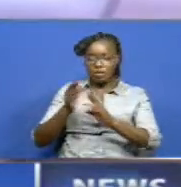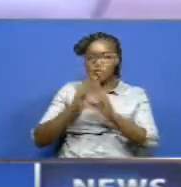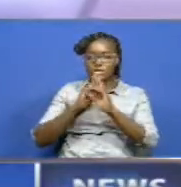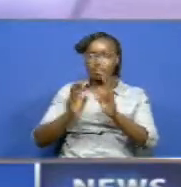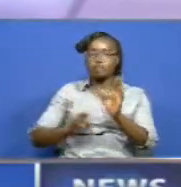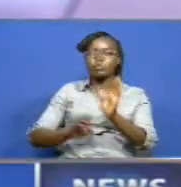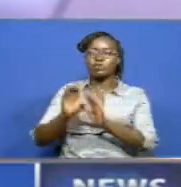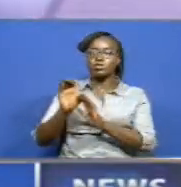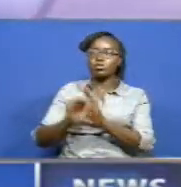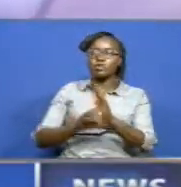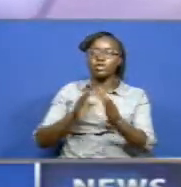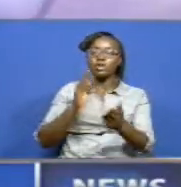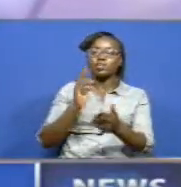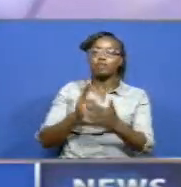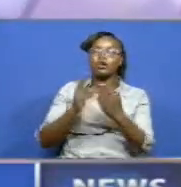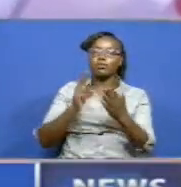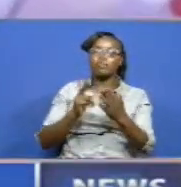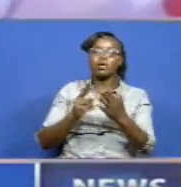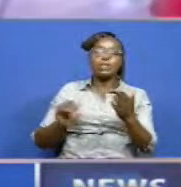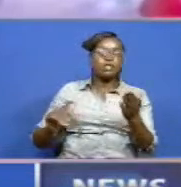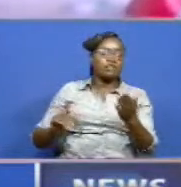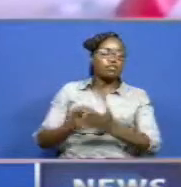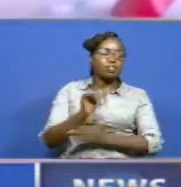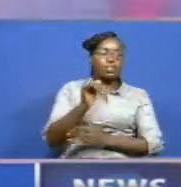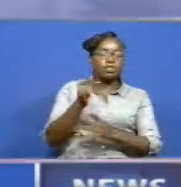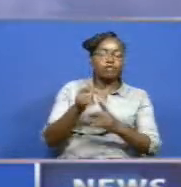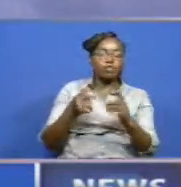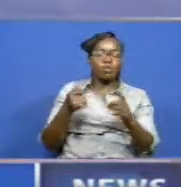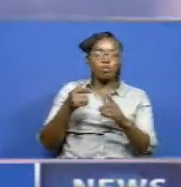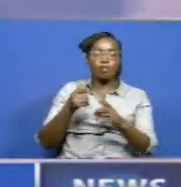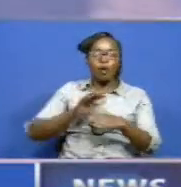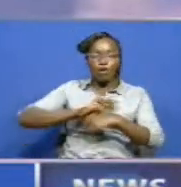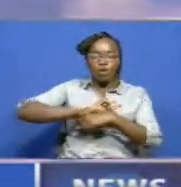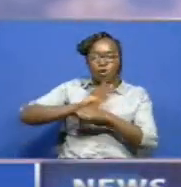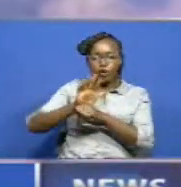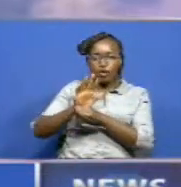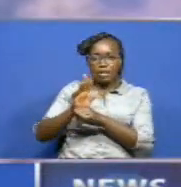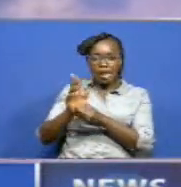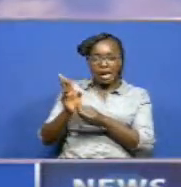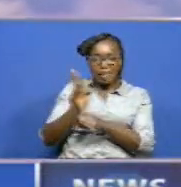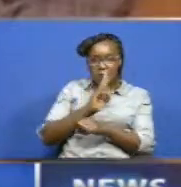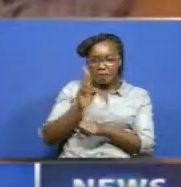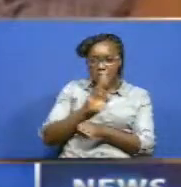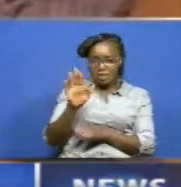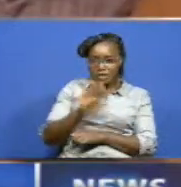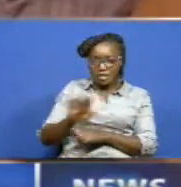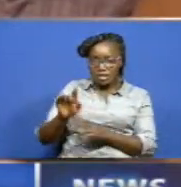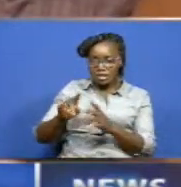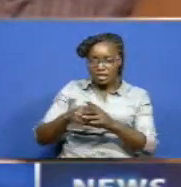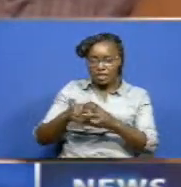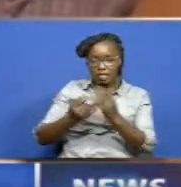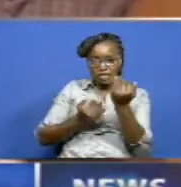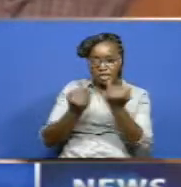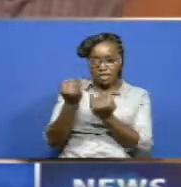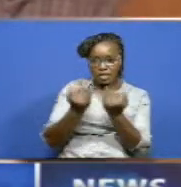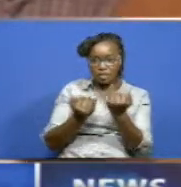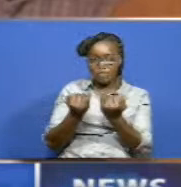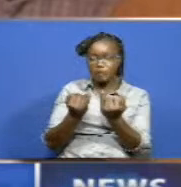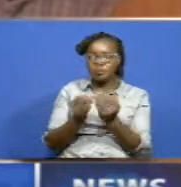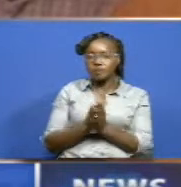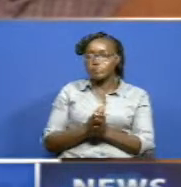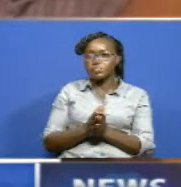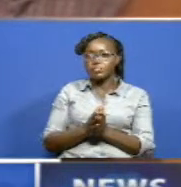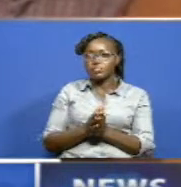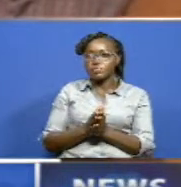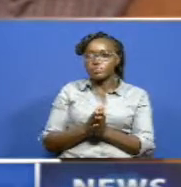direct flights in and out of the world's coronavirus hotspot beginning Saturday. Resolved